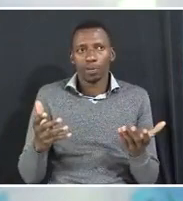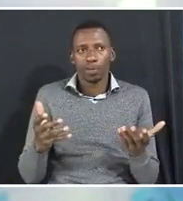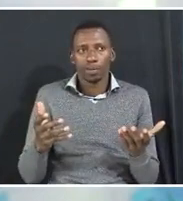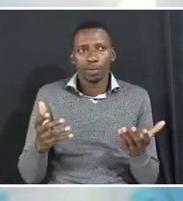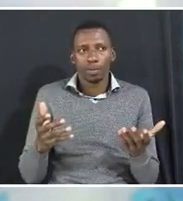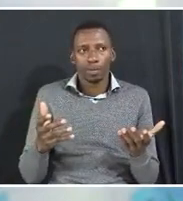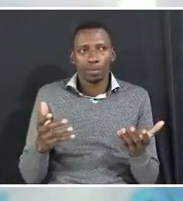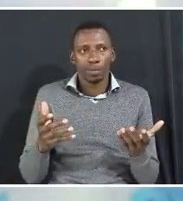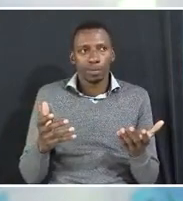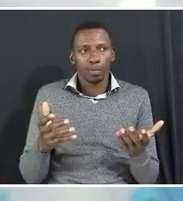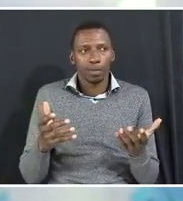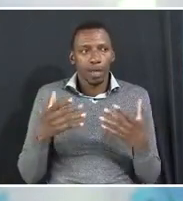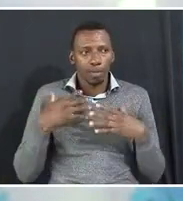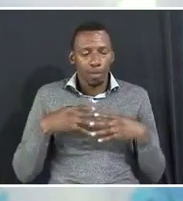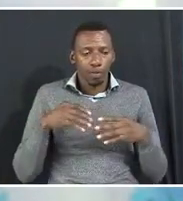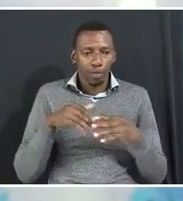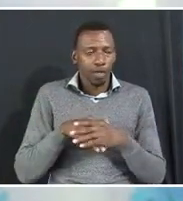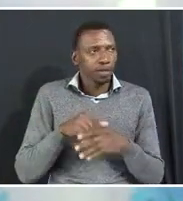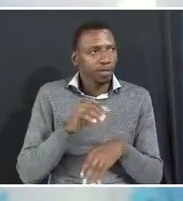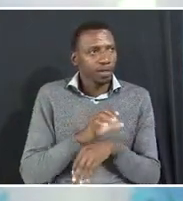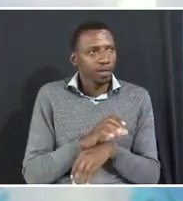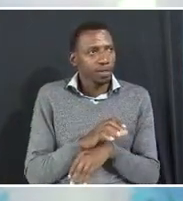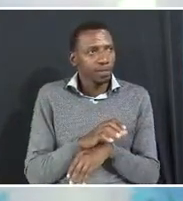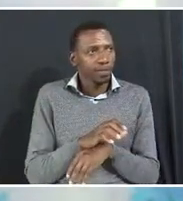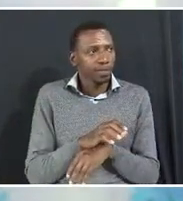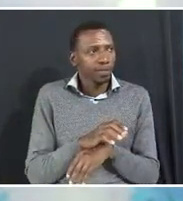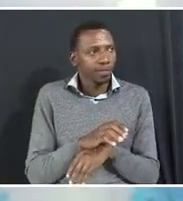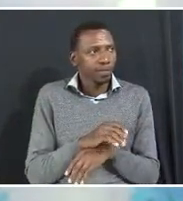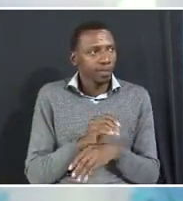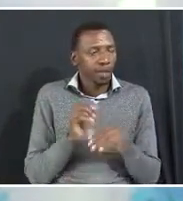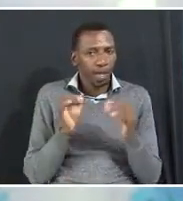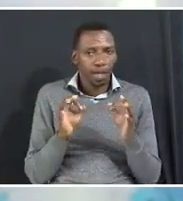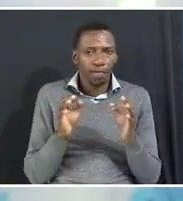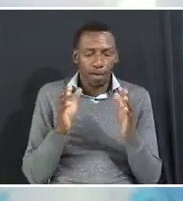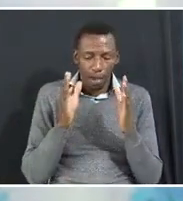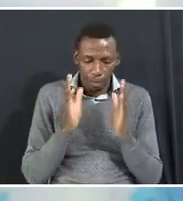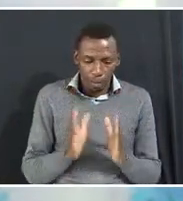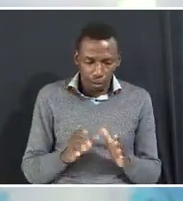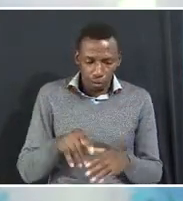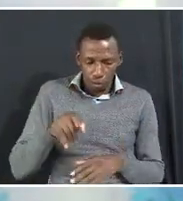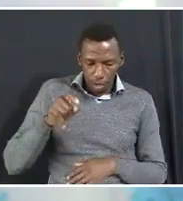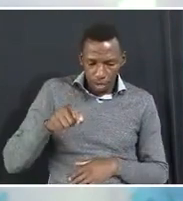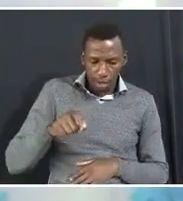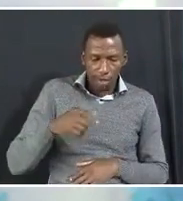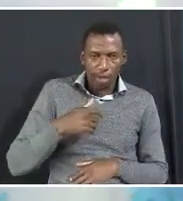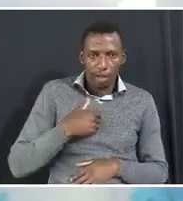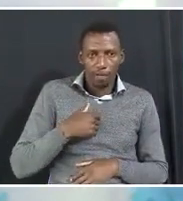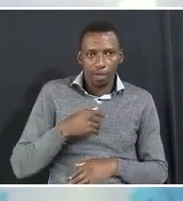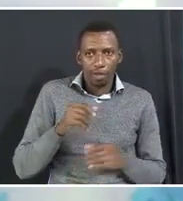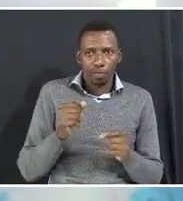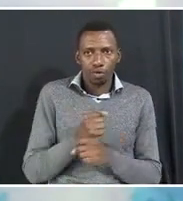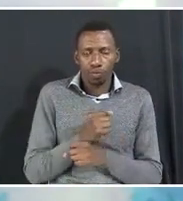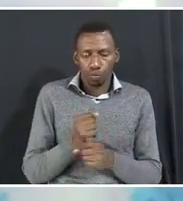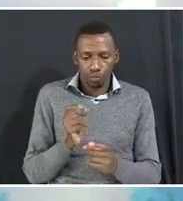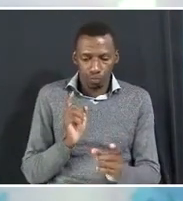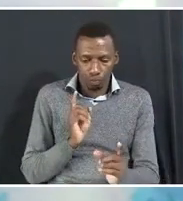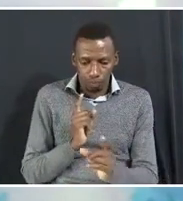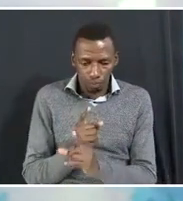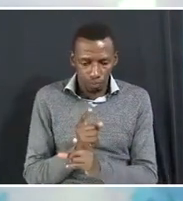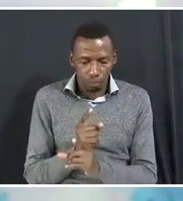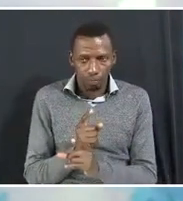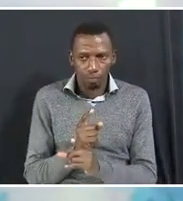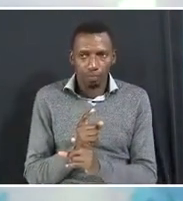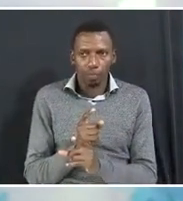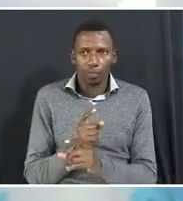somebody, you know, people in church, even somebody in need cannot come to an individual when they realize that you are closed